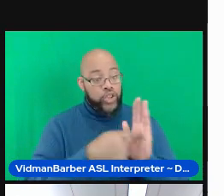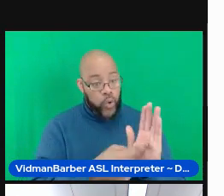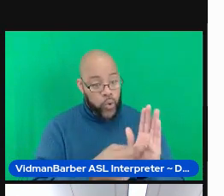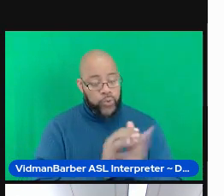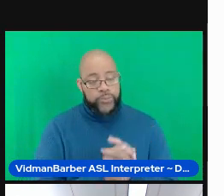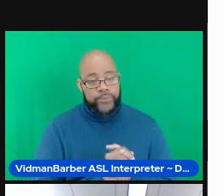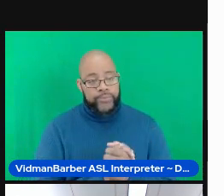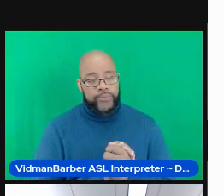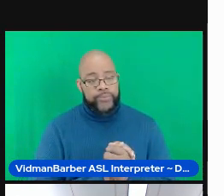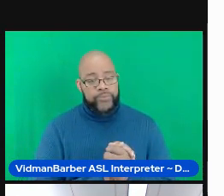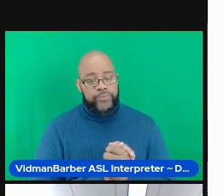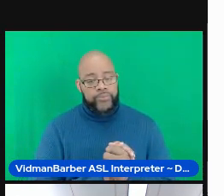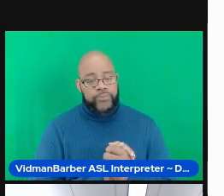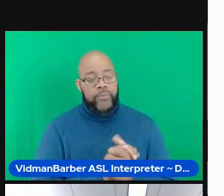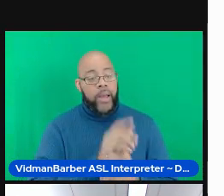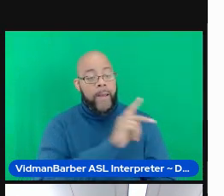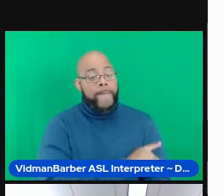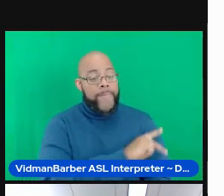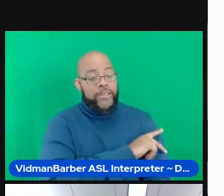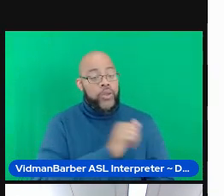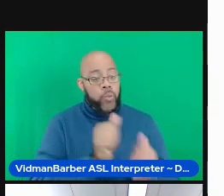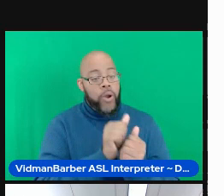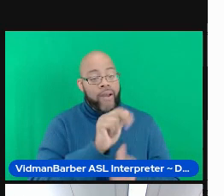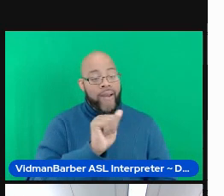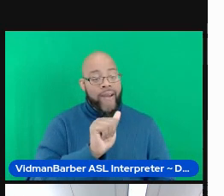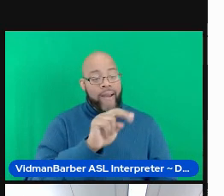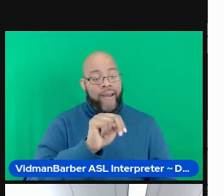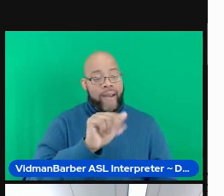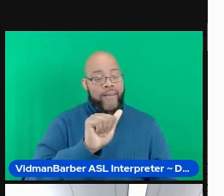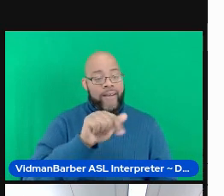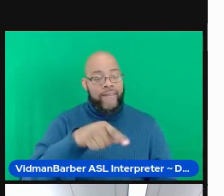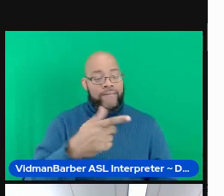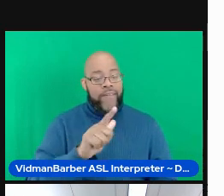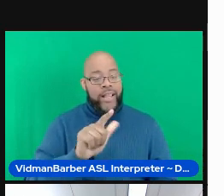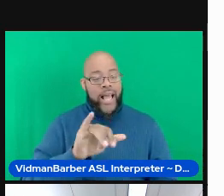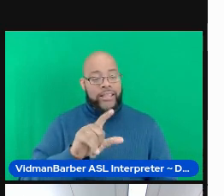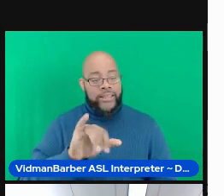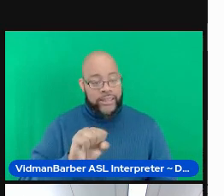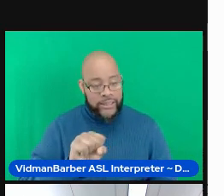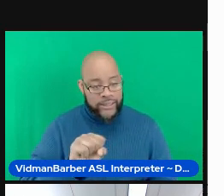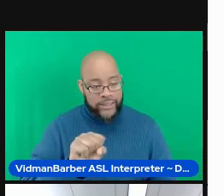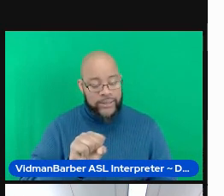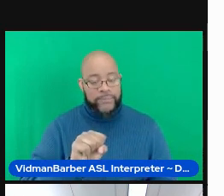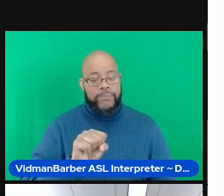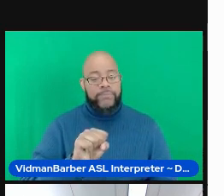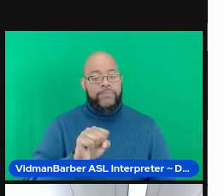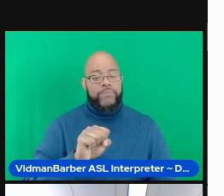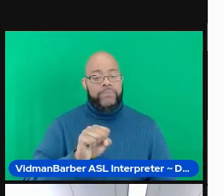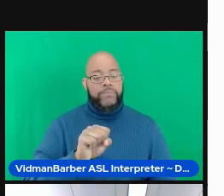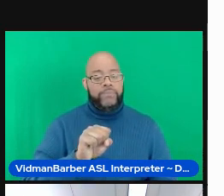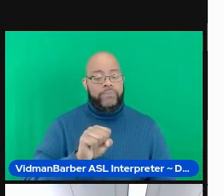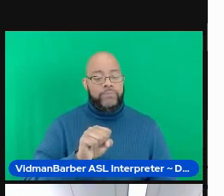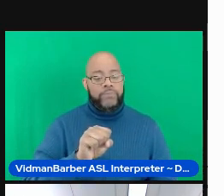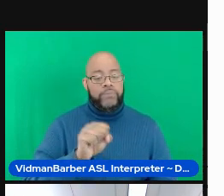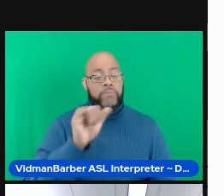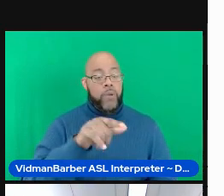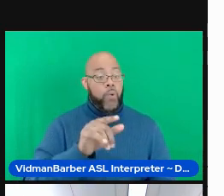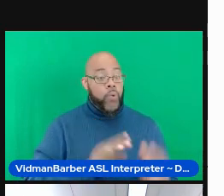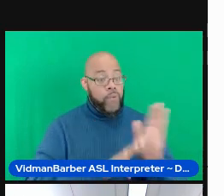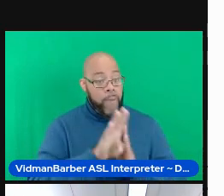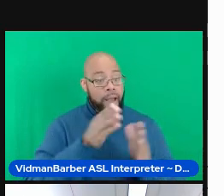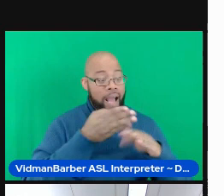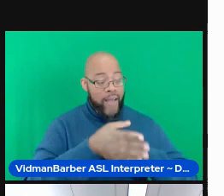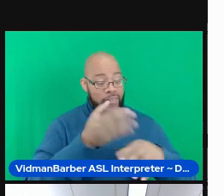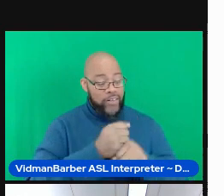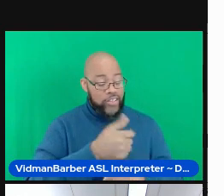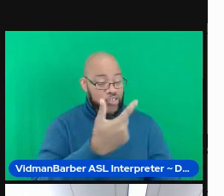patients with anaphylaxis So this data shows that patients who develop anaphylaxis after receiving the